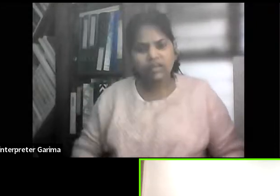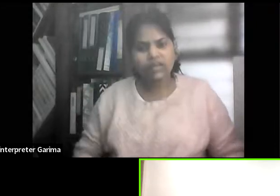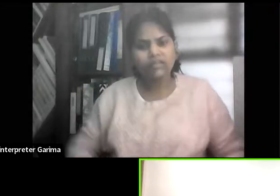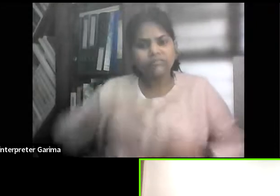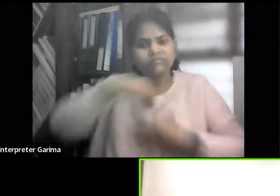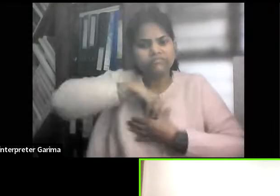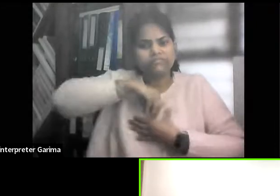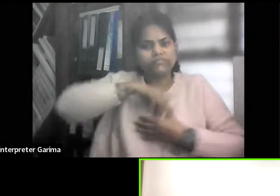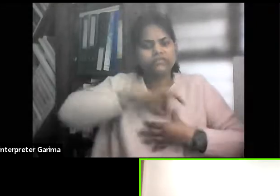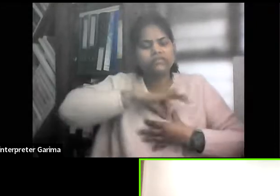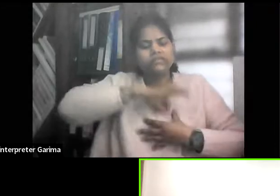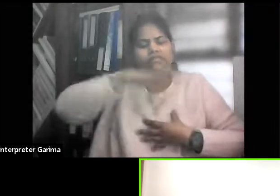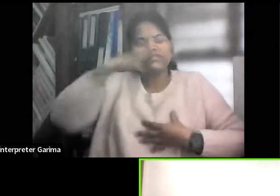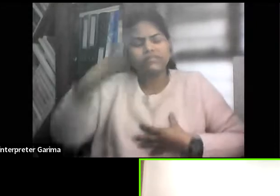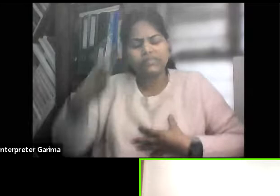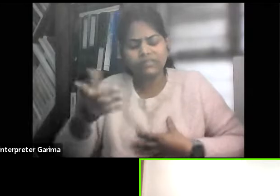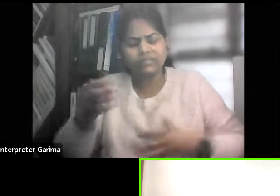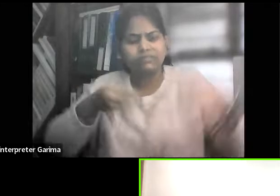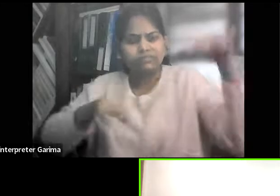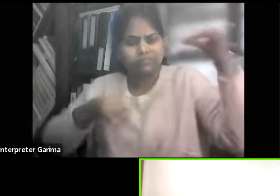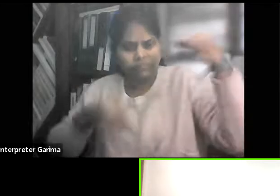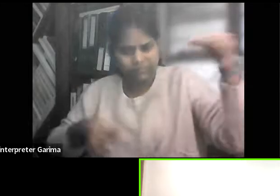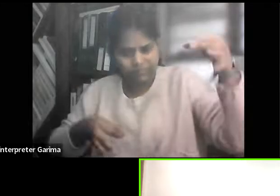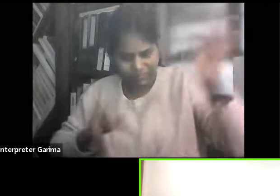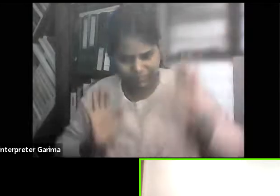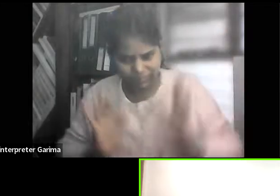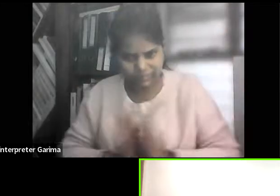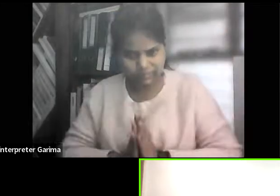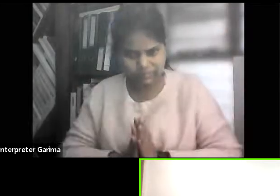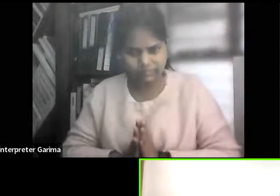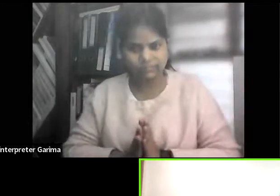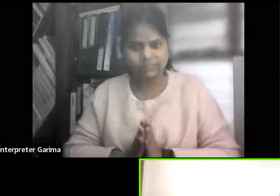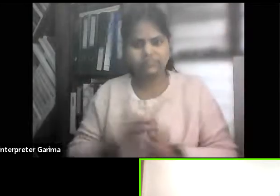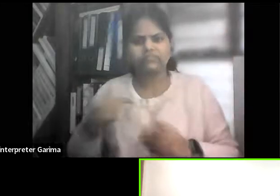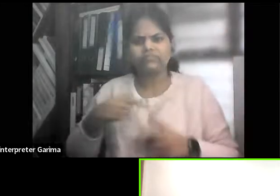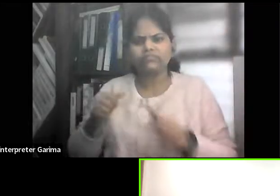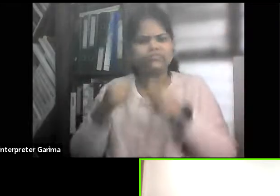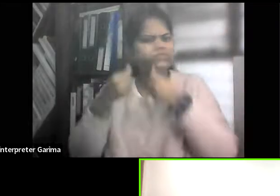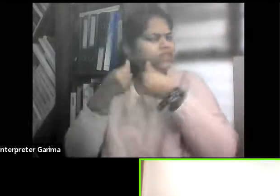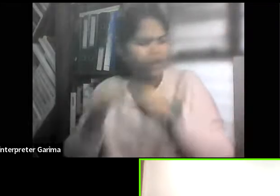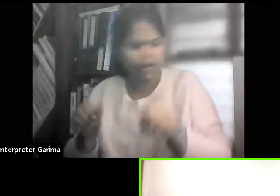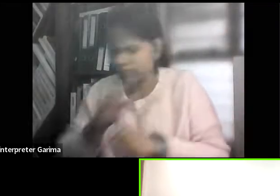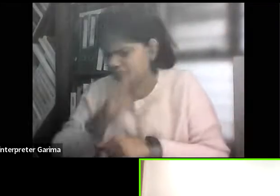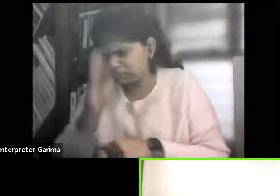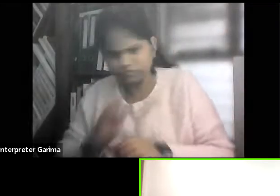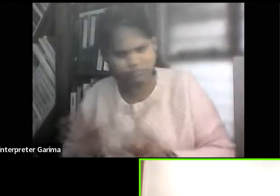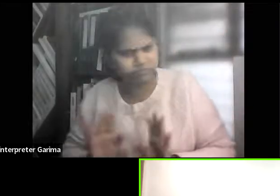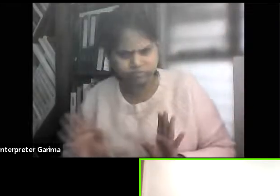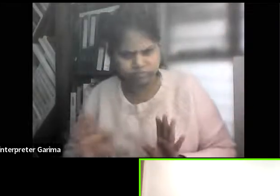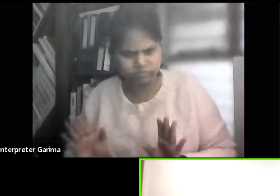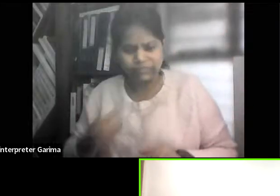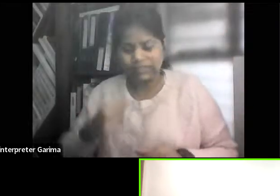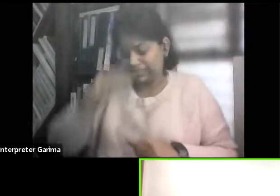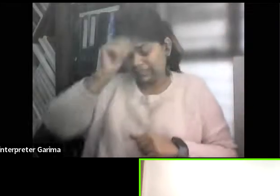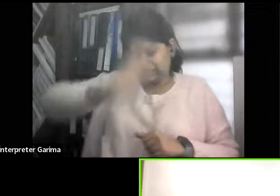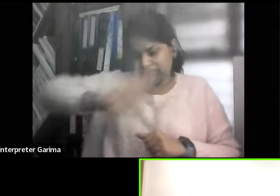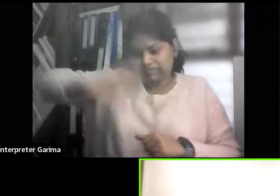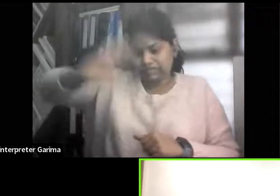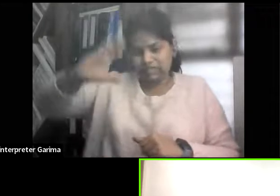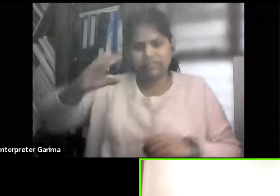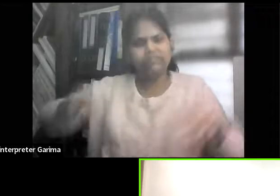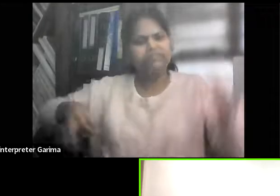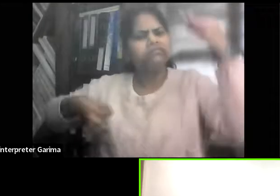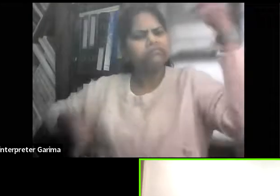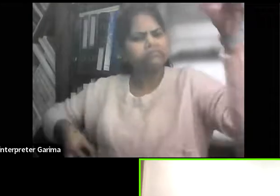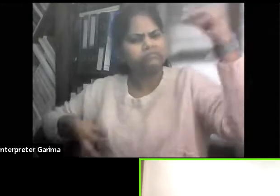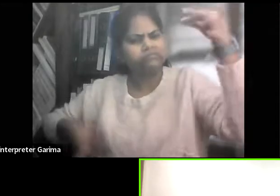performers. However, it is not as if there has been a complete absence of dancers with disability in the Indian classical dance tradition. In fact,